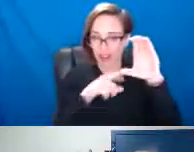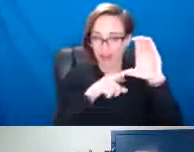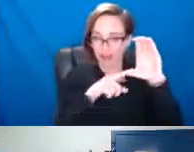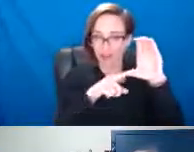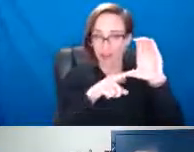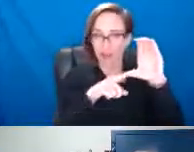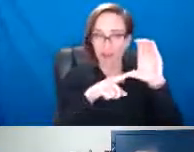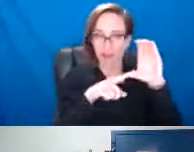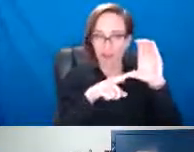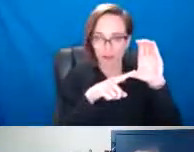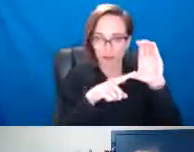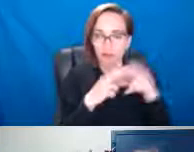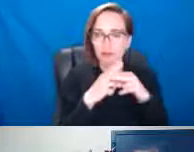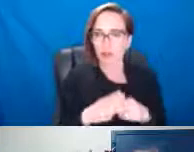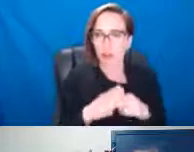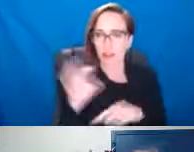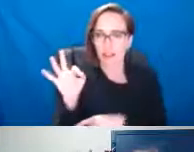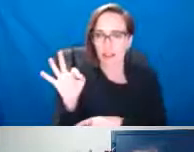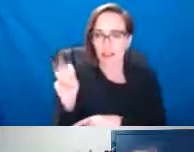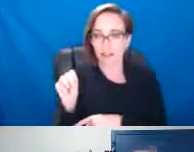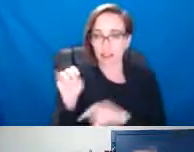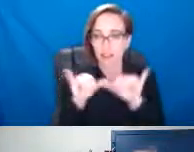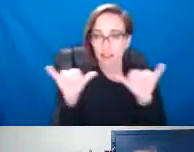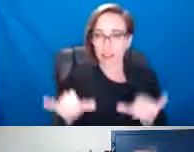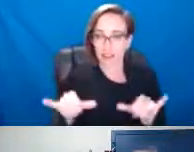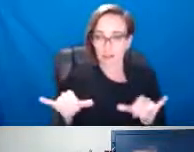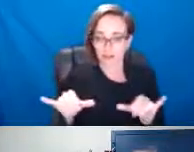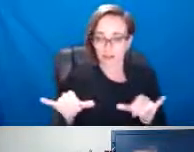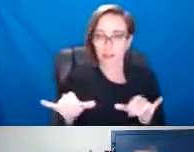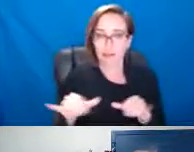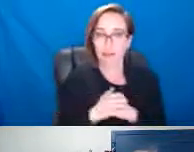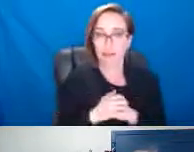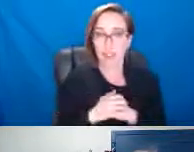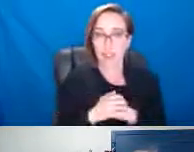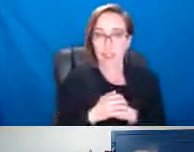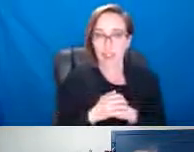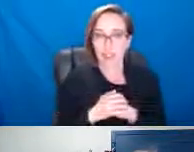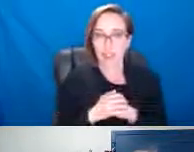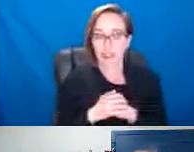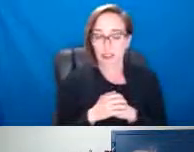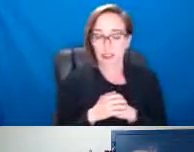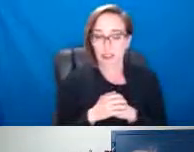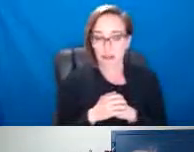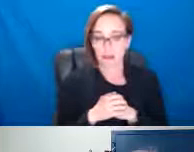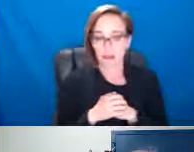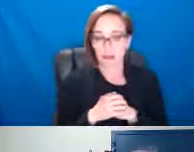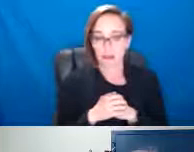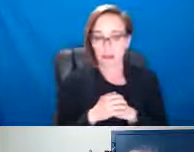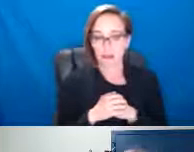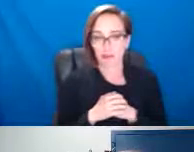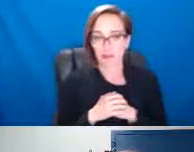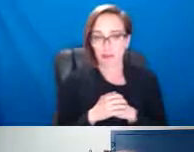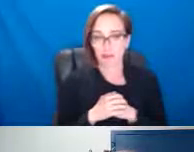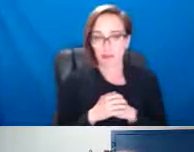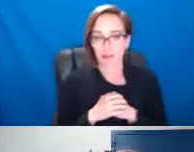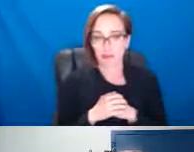is an FM system. And the FM system is, if you can see it